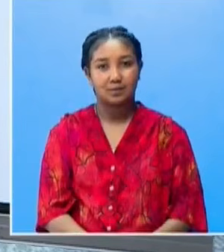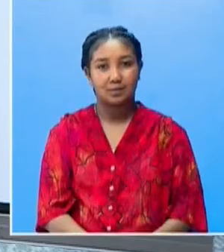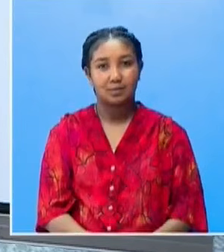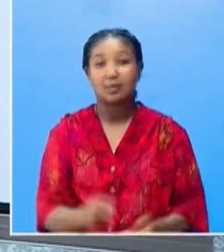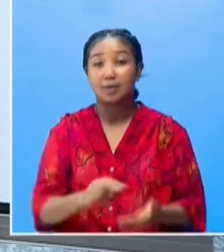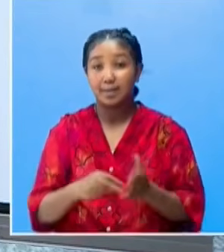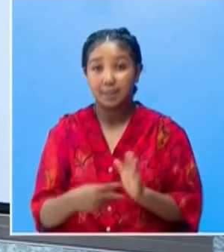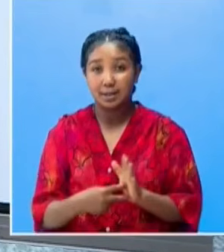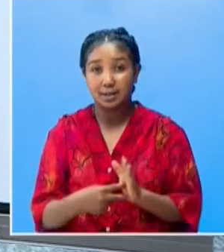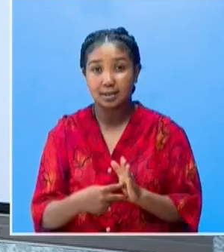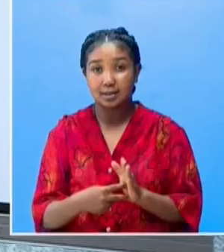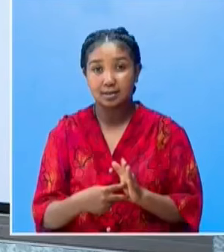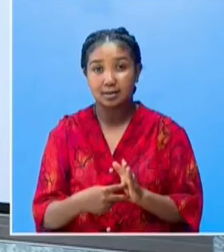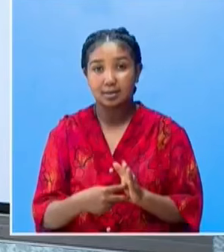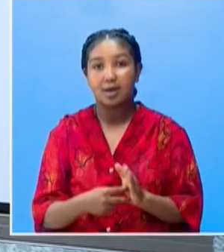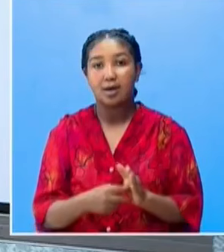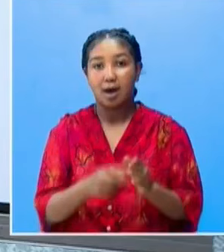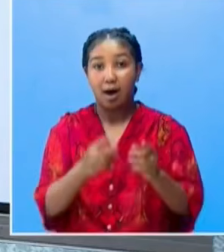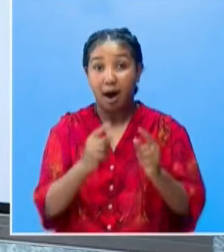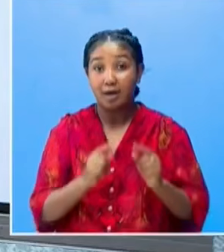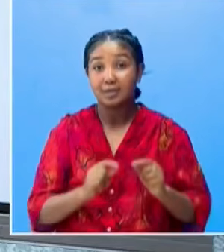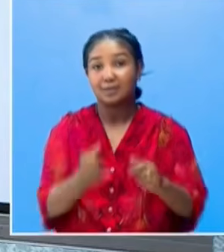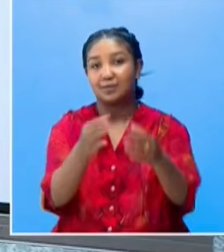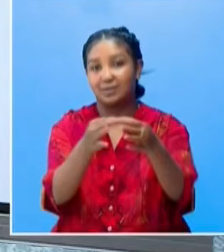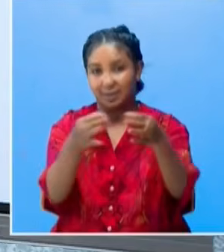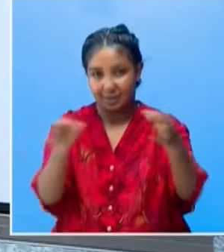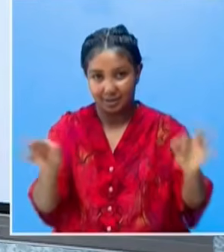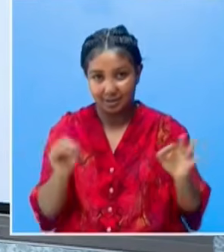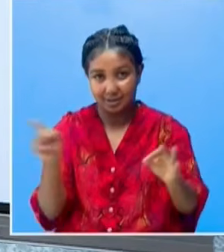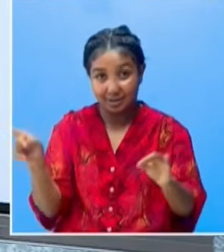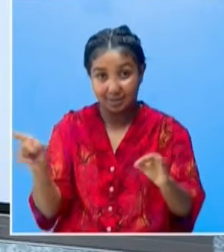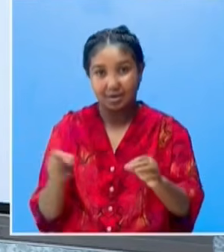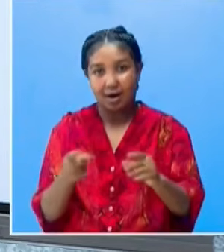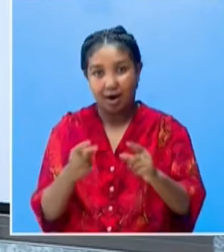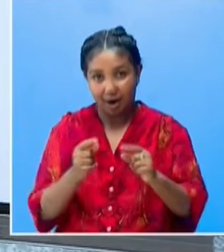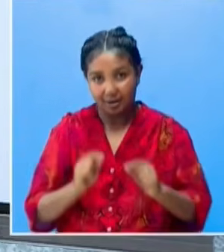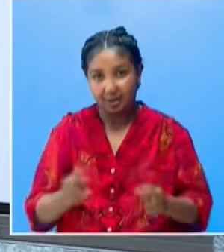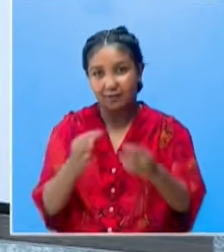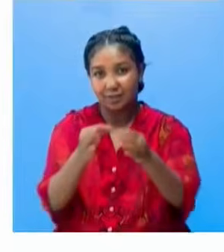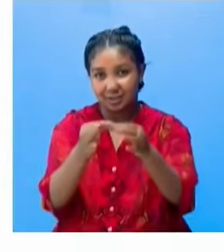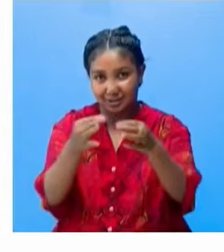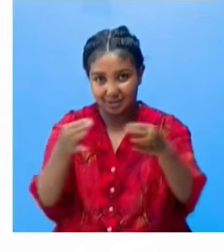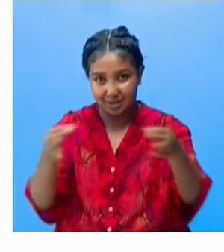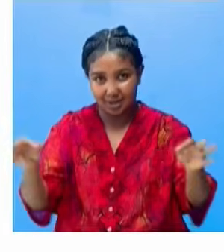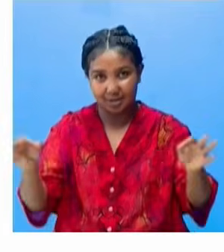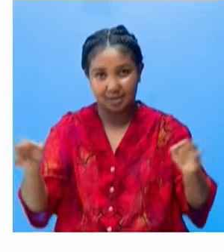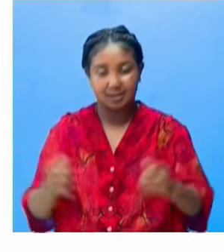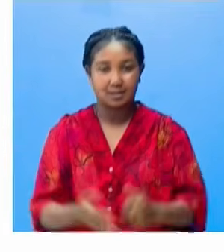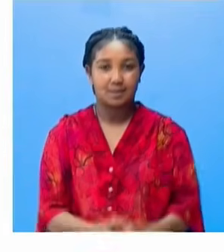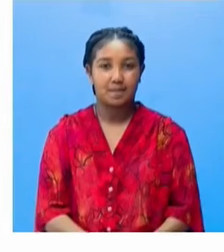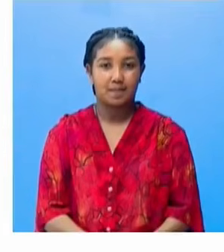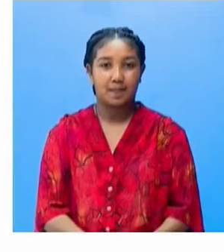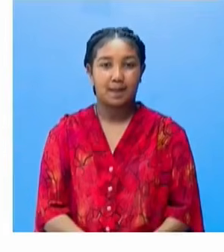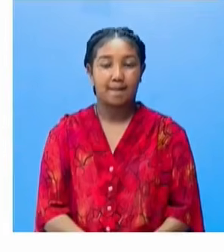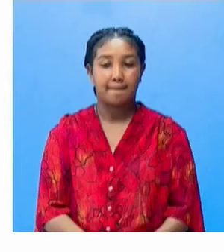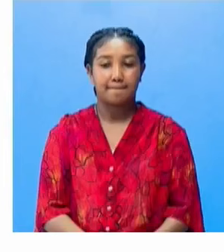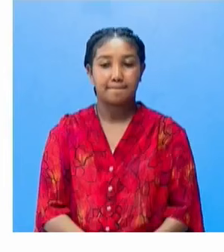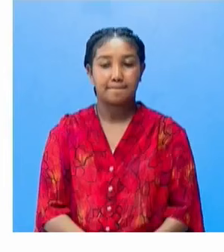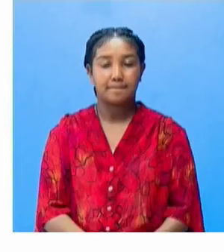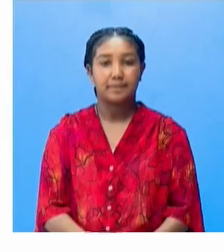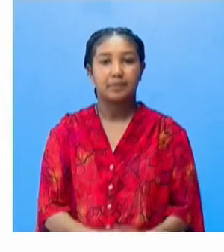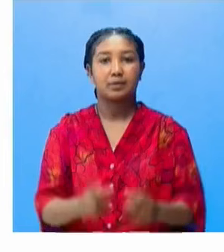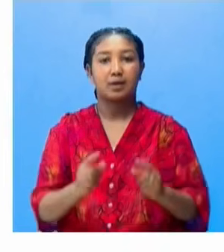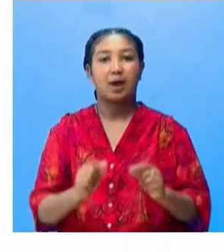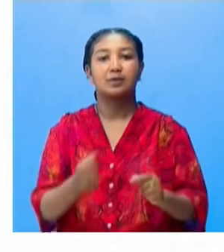That means active sentence. That is what? Active sentences.